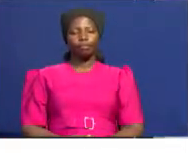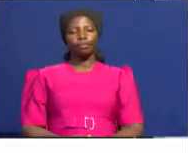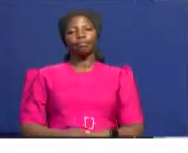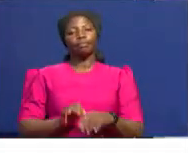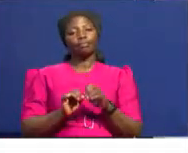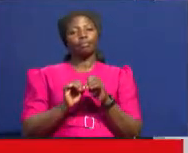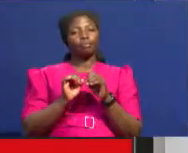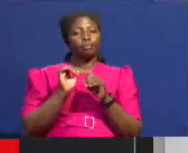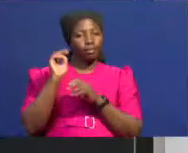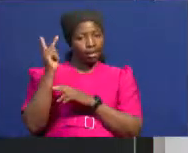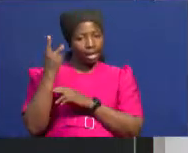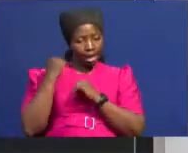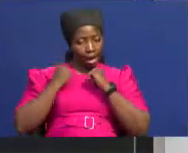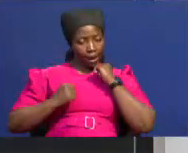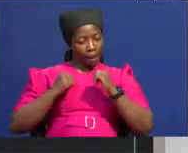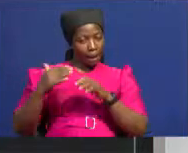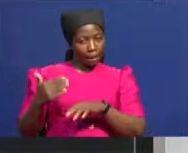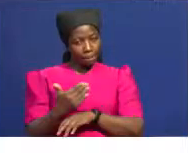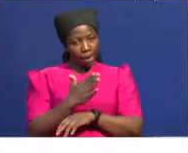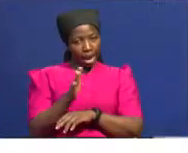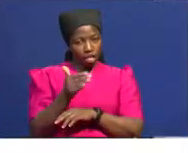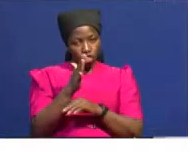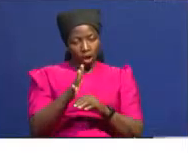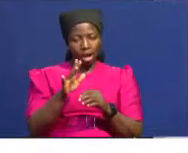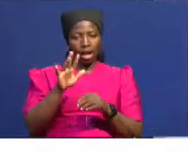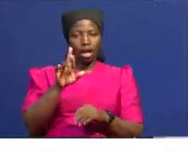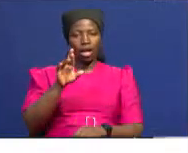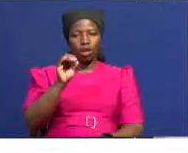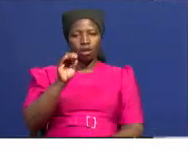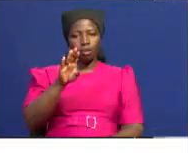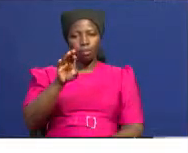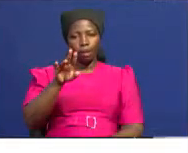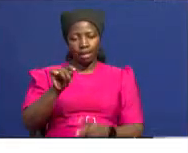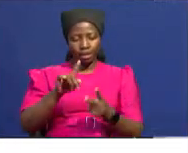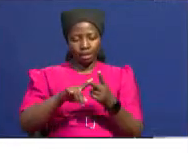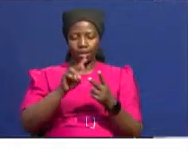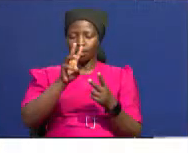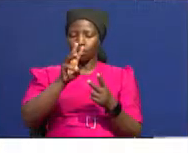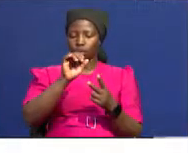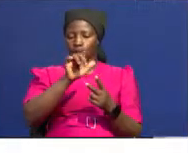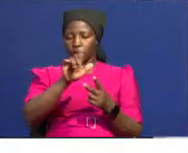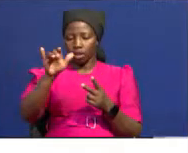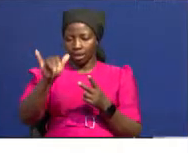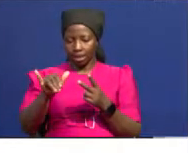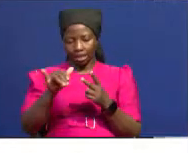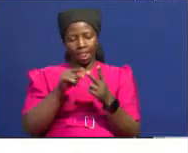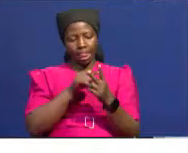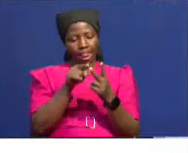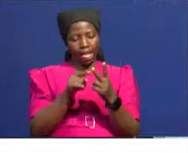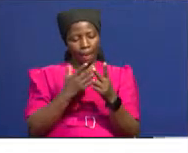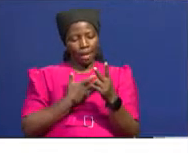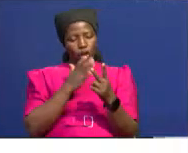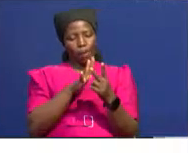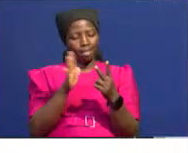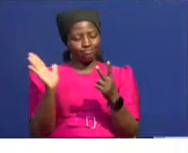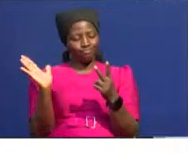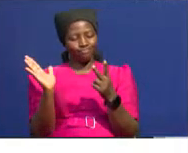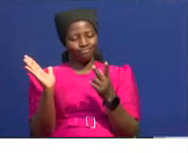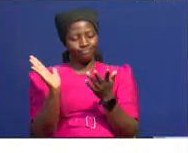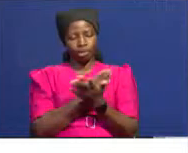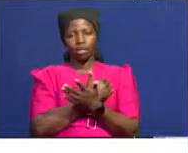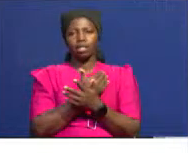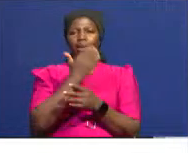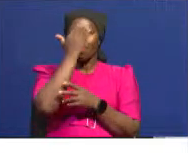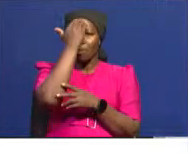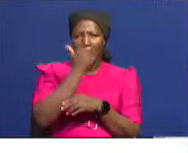Now, Kenyan marathoners Robert Keter and Willie Mangat have been stripped of their medals after their